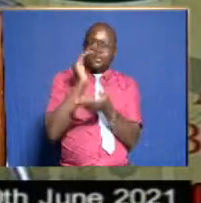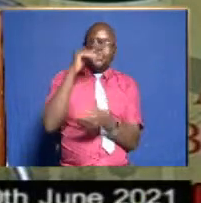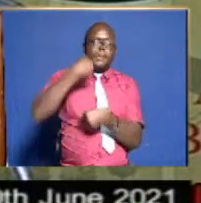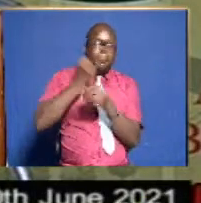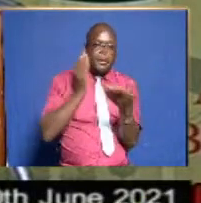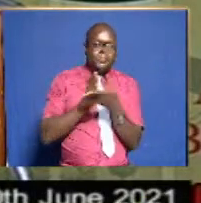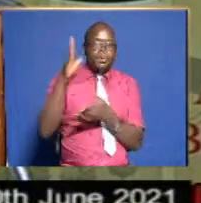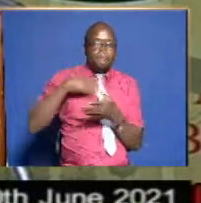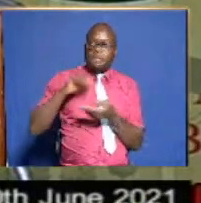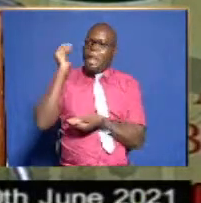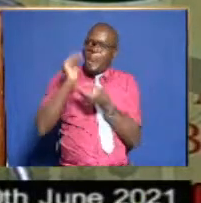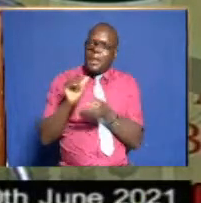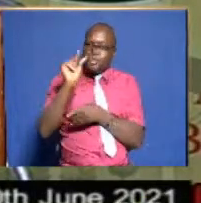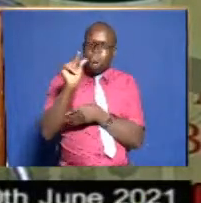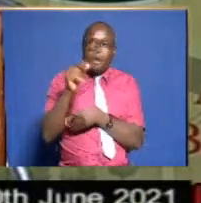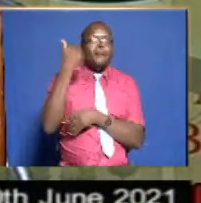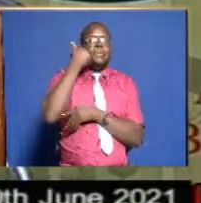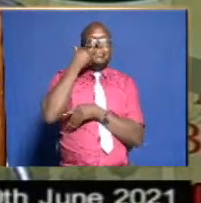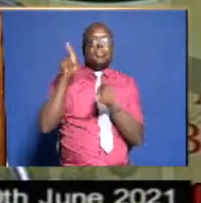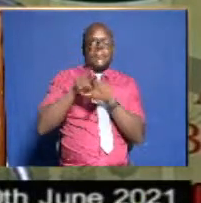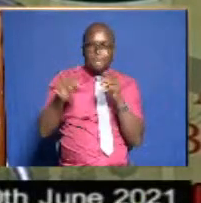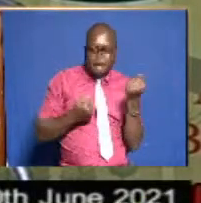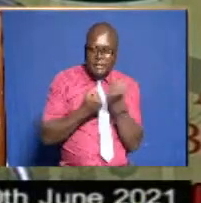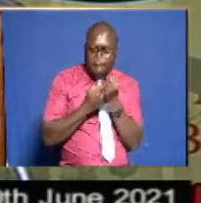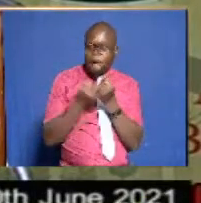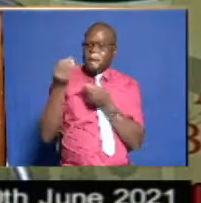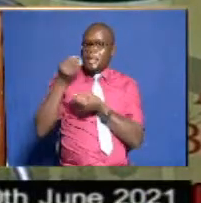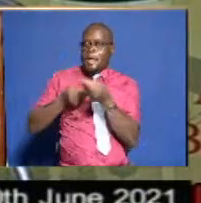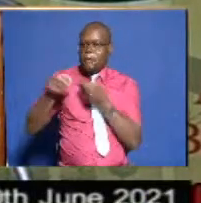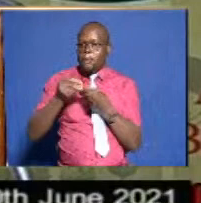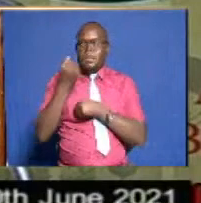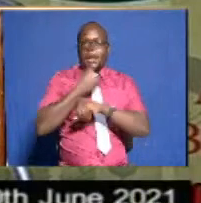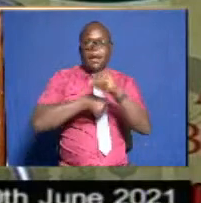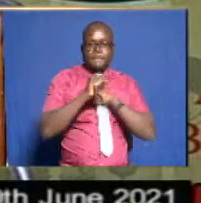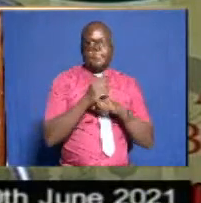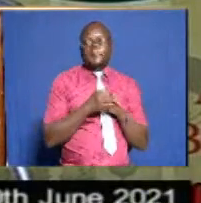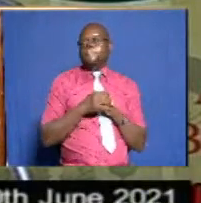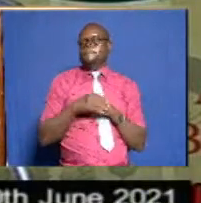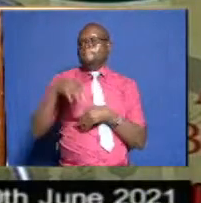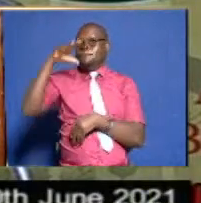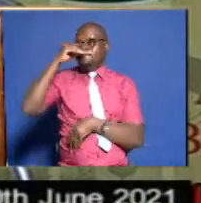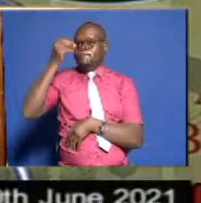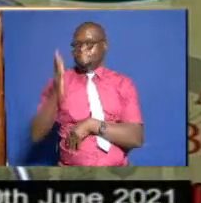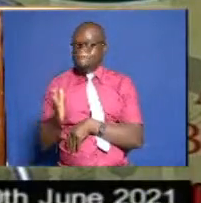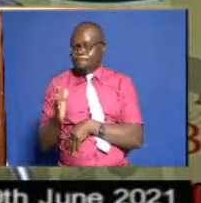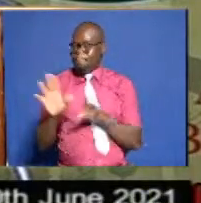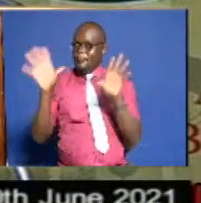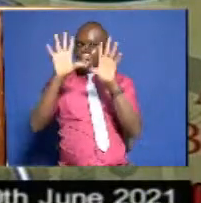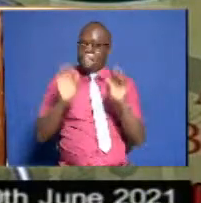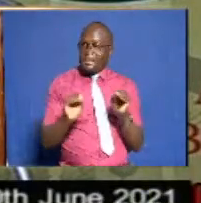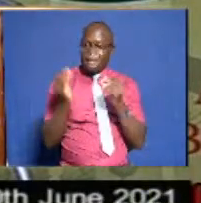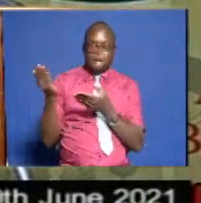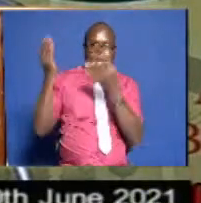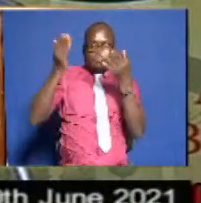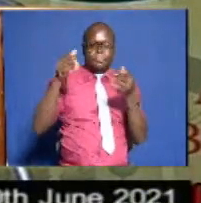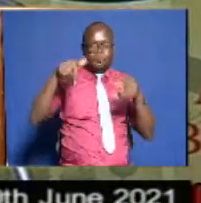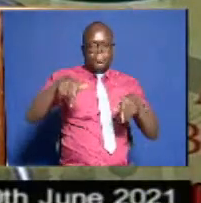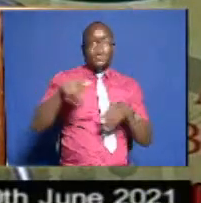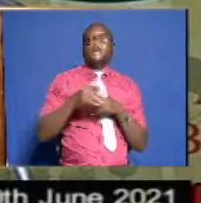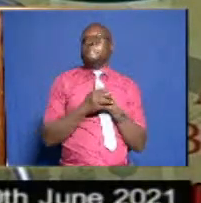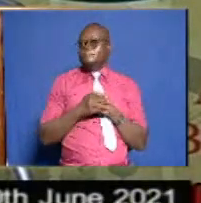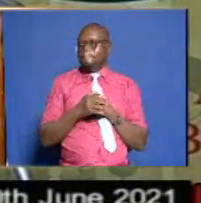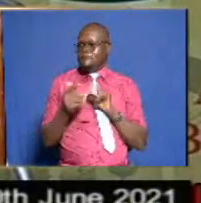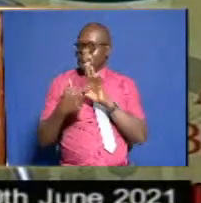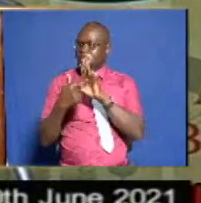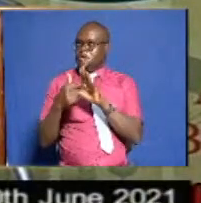by COVID-19, but also supported economic activities. Mr. Speaker, the budget I presented today has